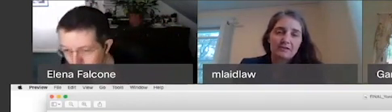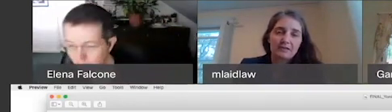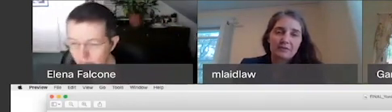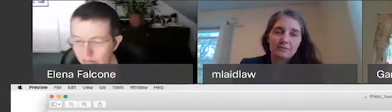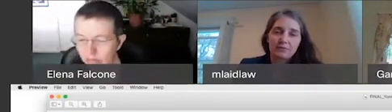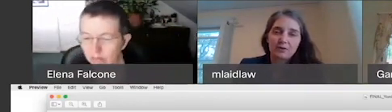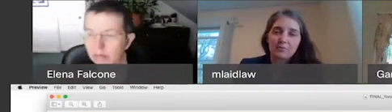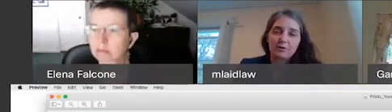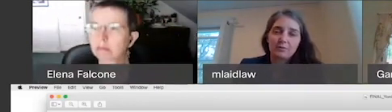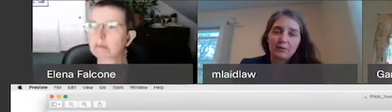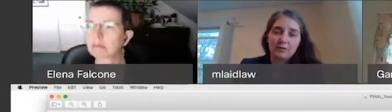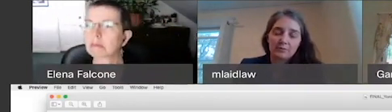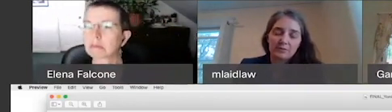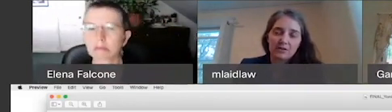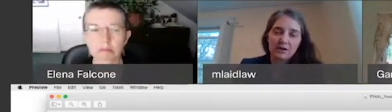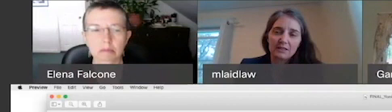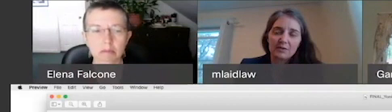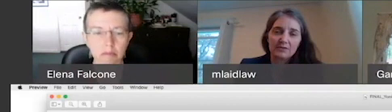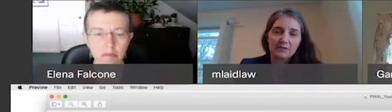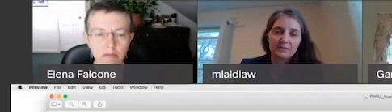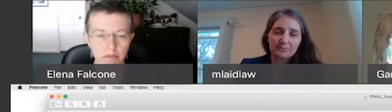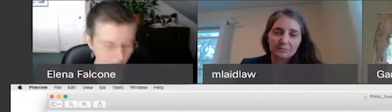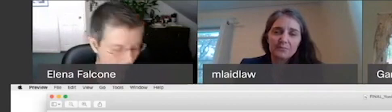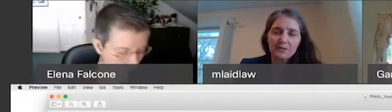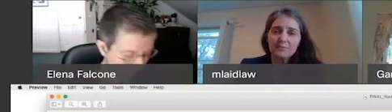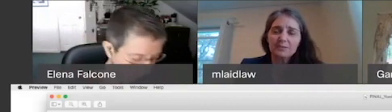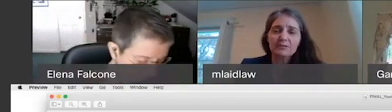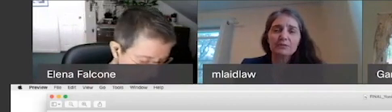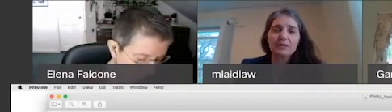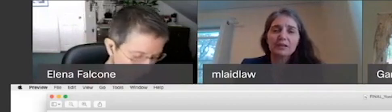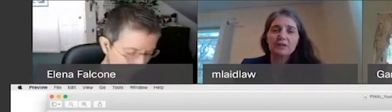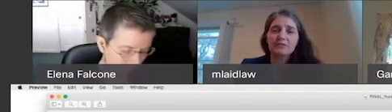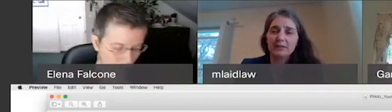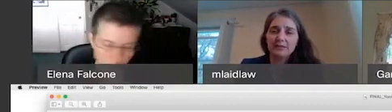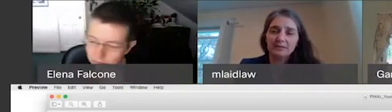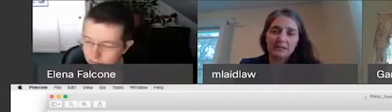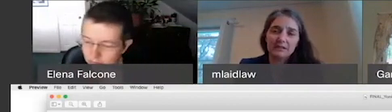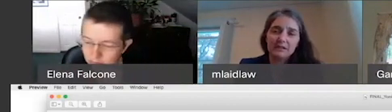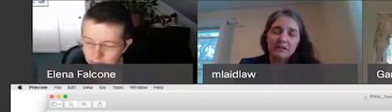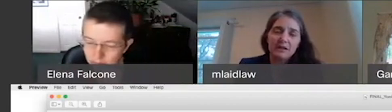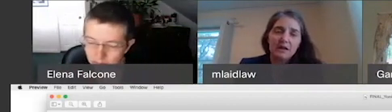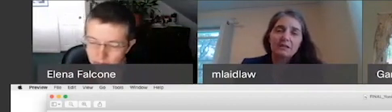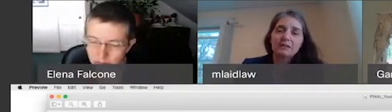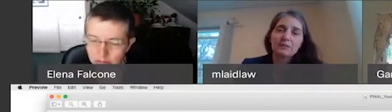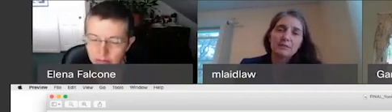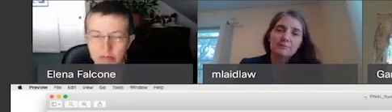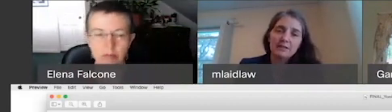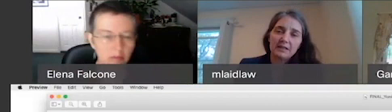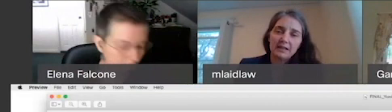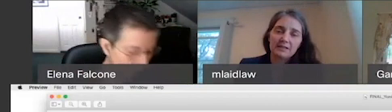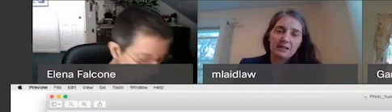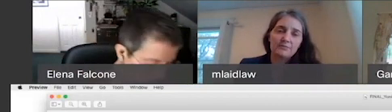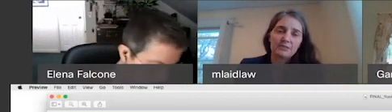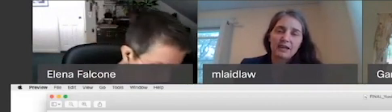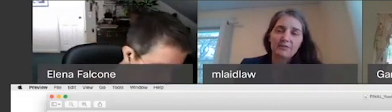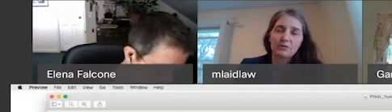Myers later in the program will be talking about this. But if you think of spending a little bit of money ahead